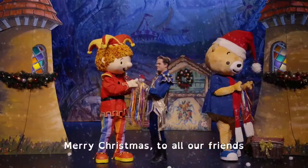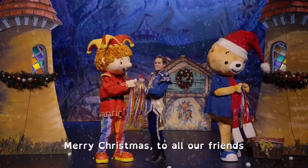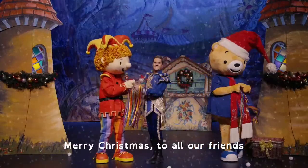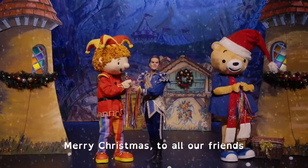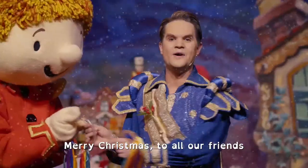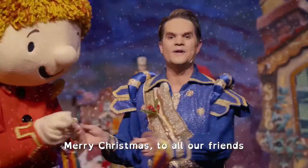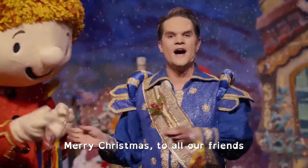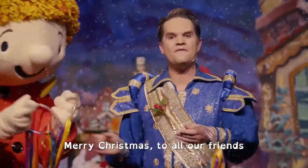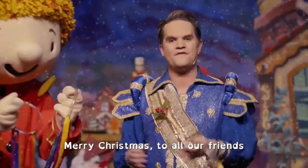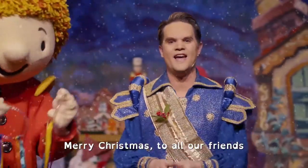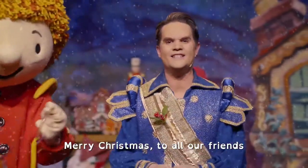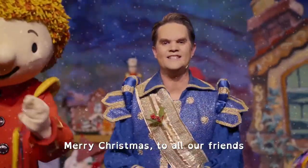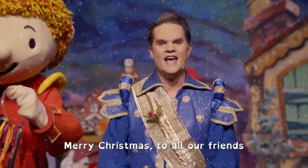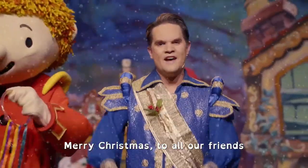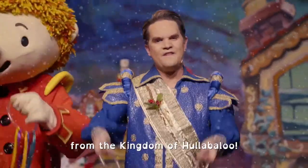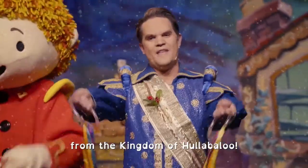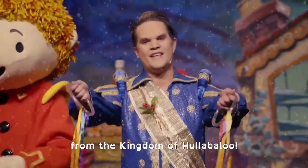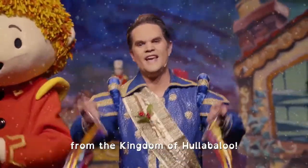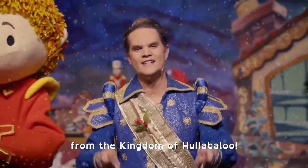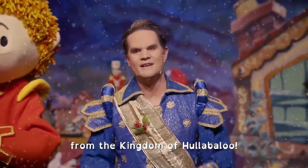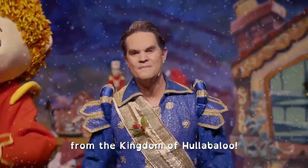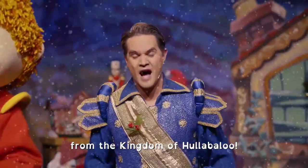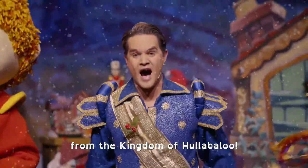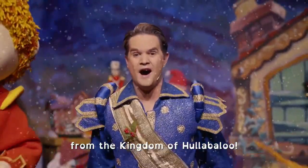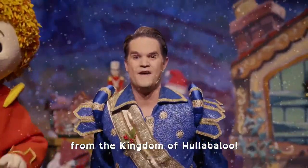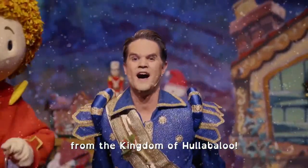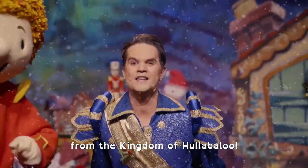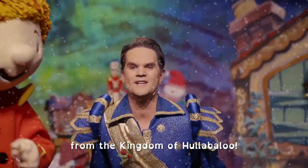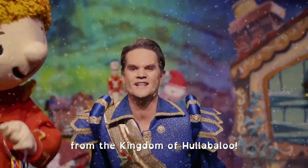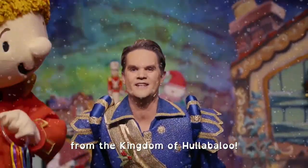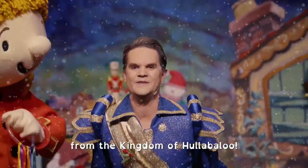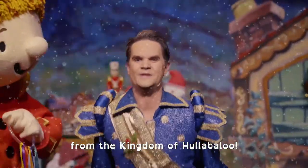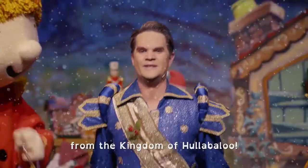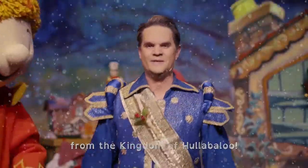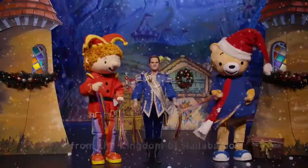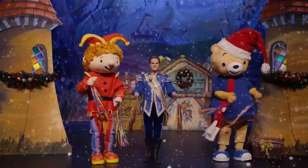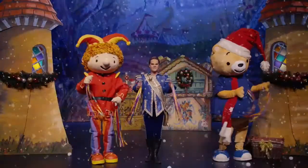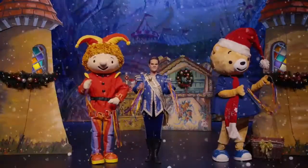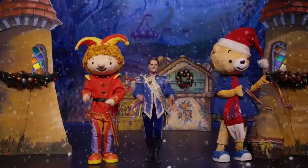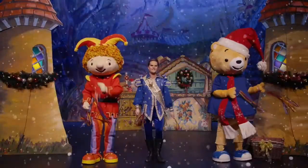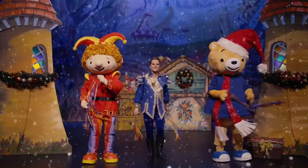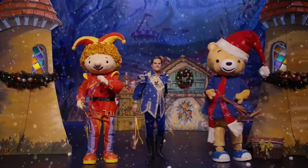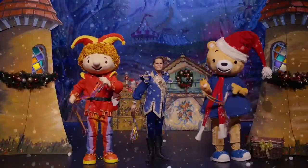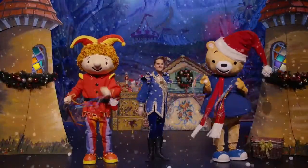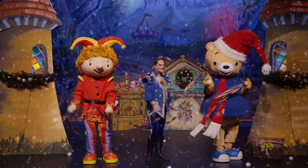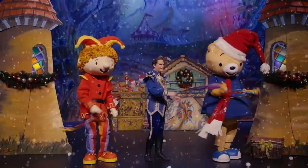Merry Christmas to all our friends from the Kingdom of Hullabaloo.